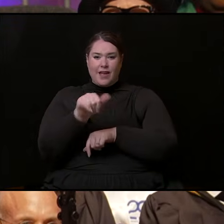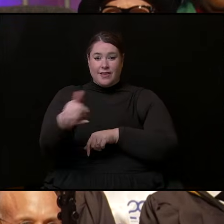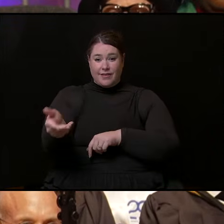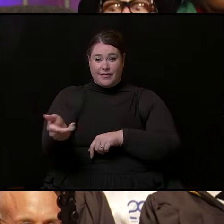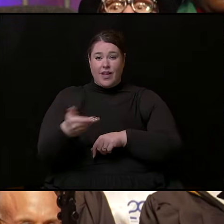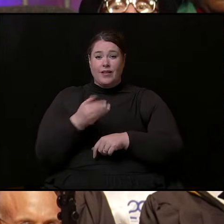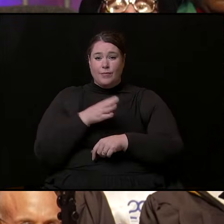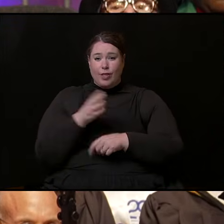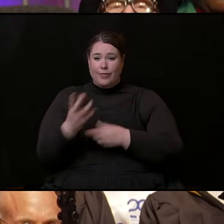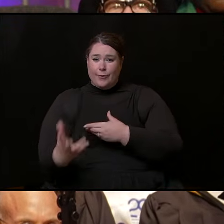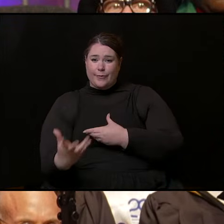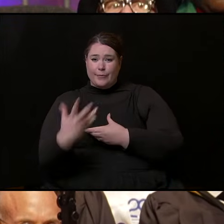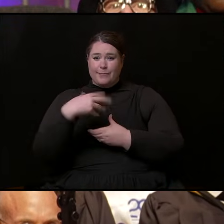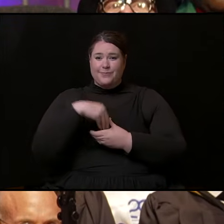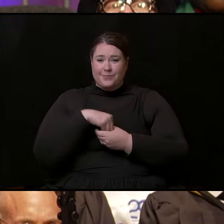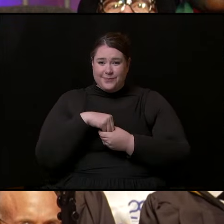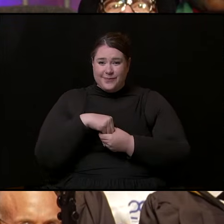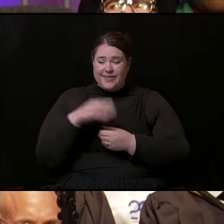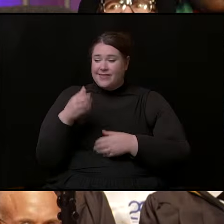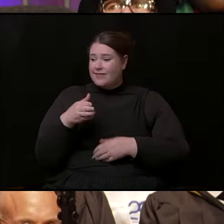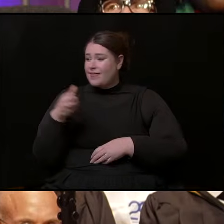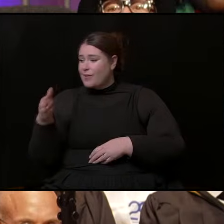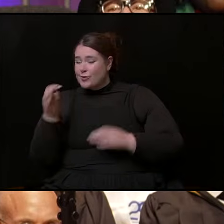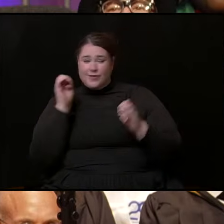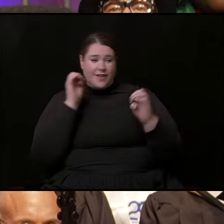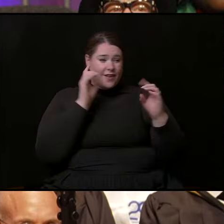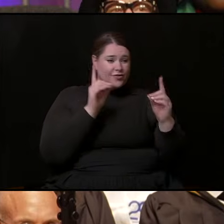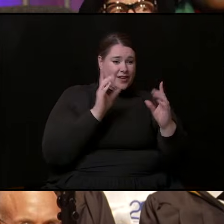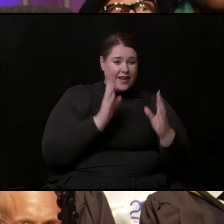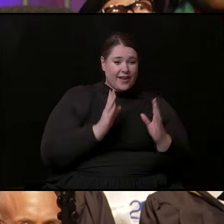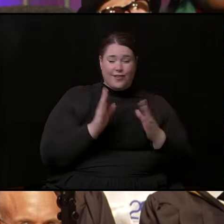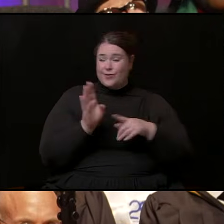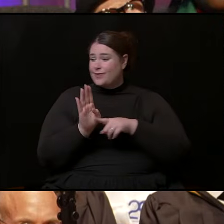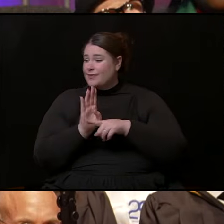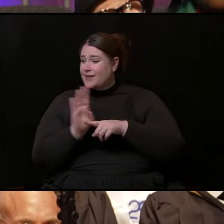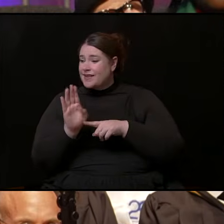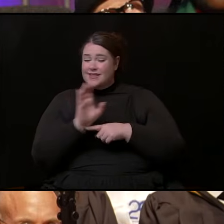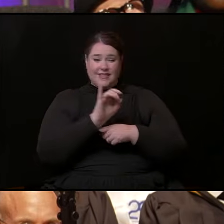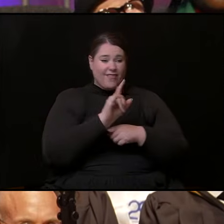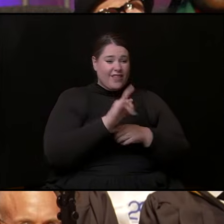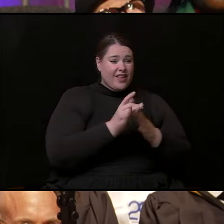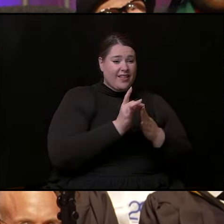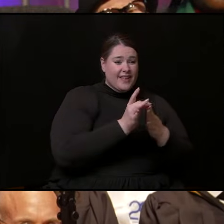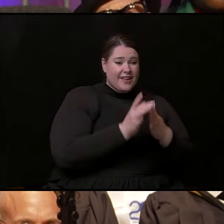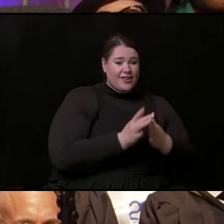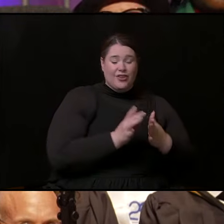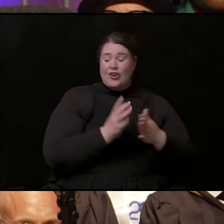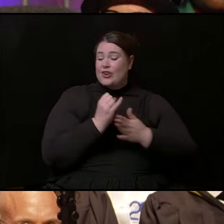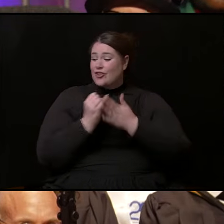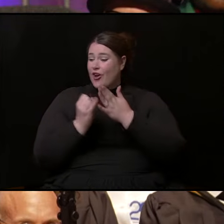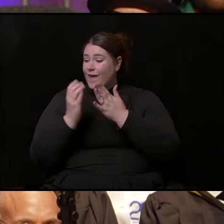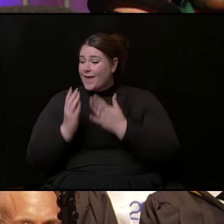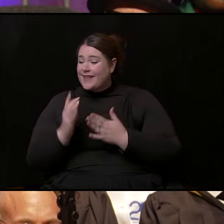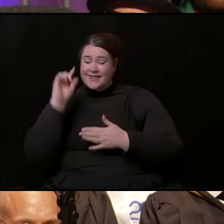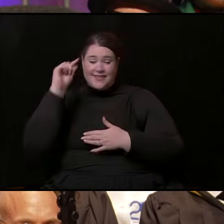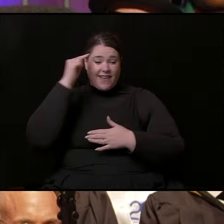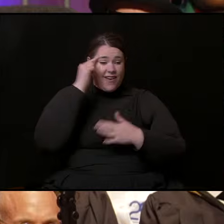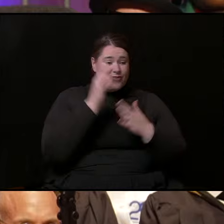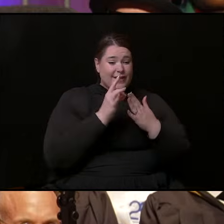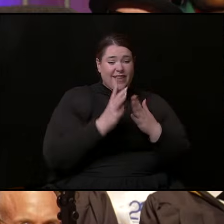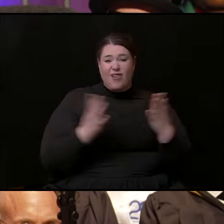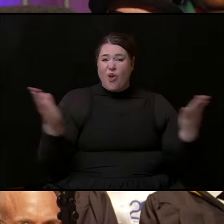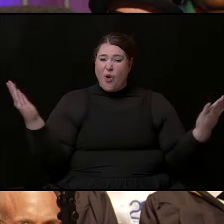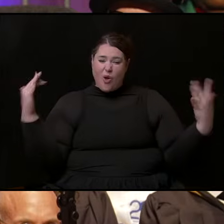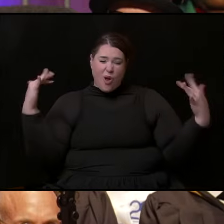in. Neighbors, educators, business and civic leaders, artists, and government leaders all came through